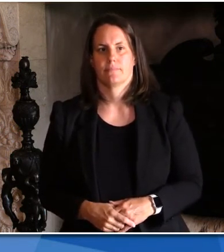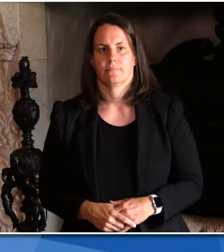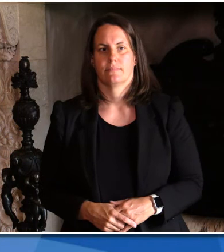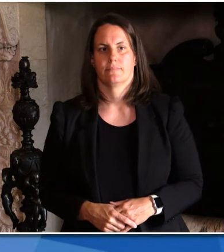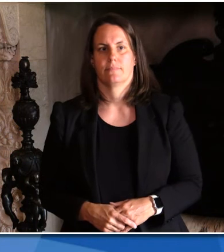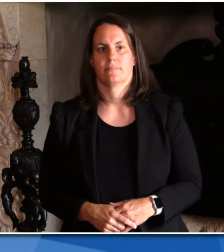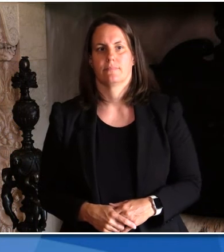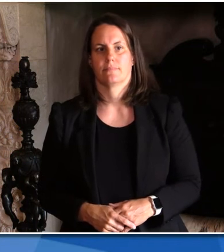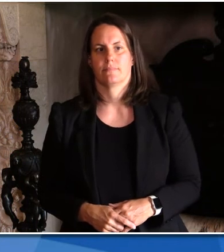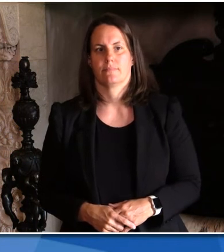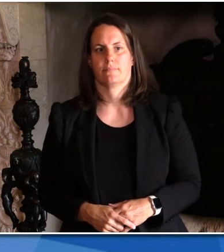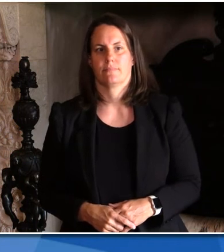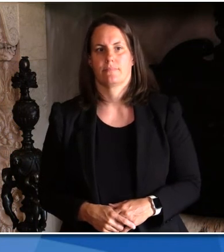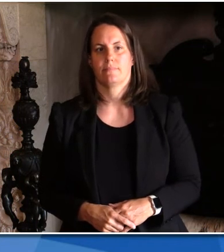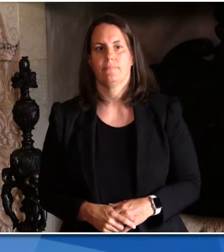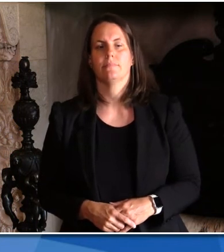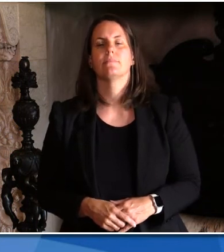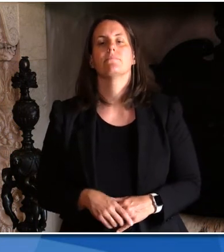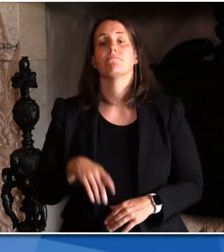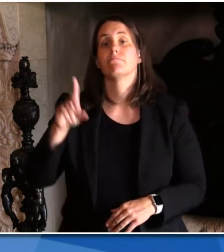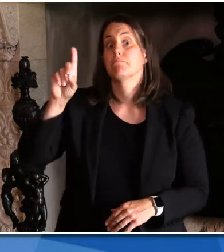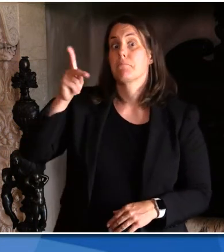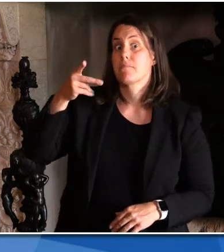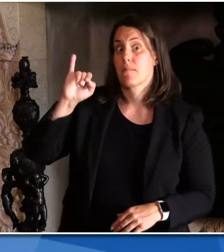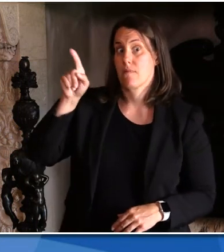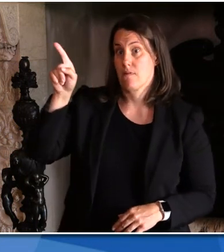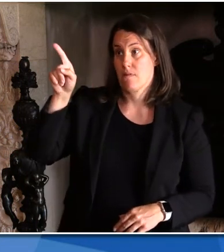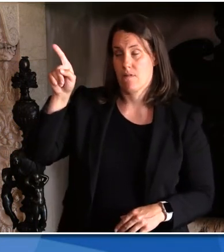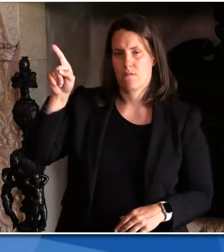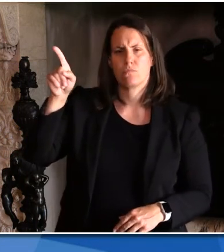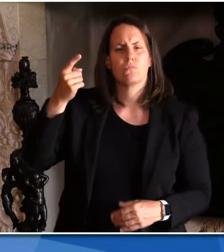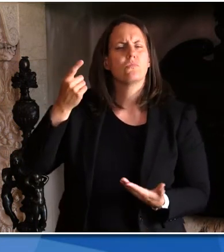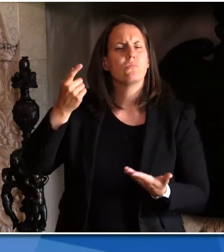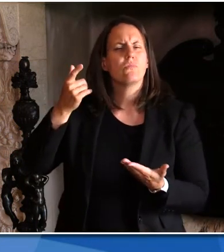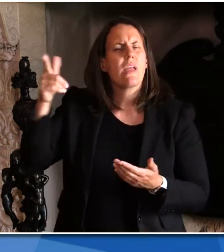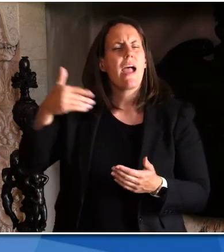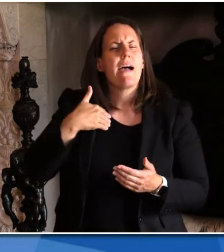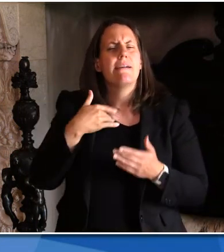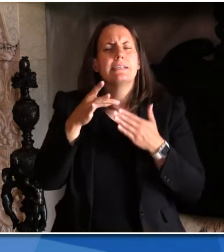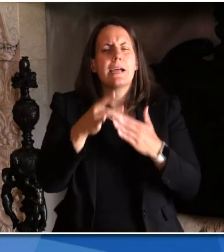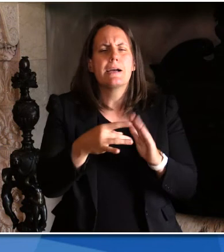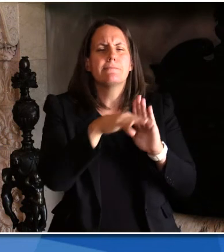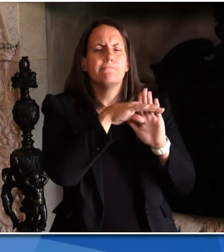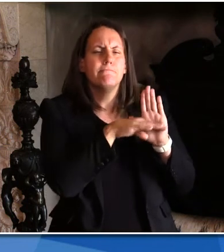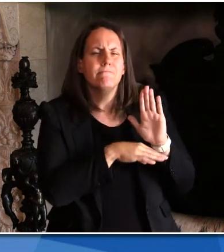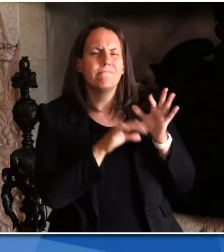and students to go back to school? I'm sorry, I missed the very first part of your question.